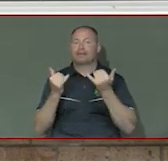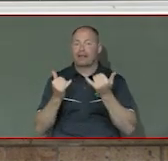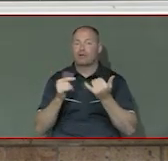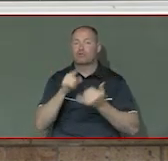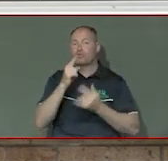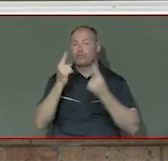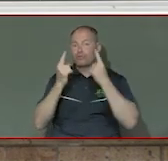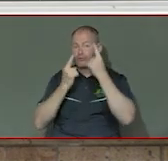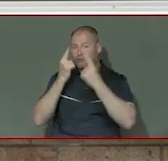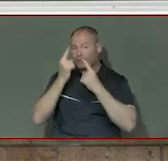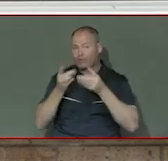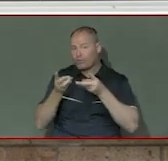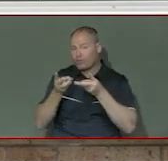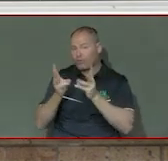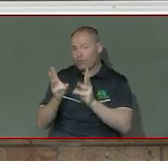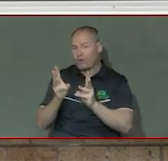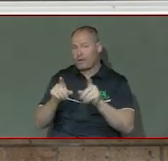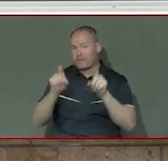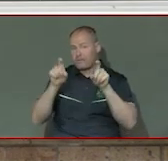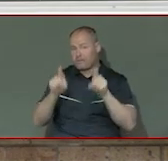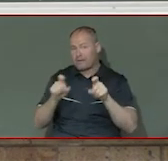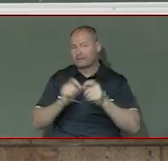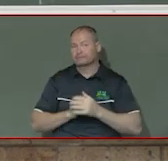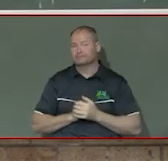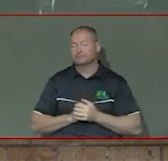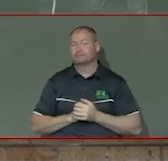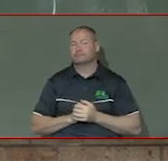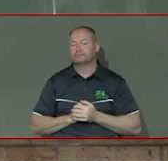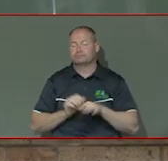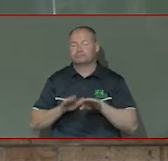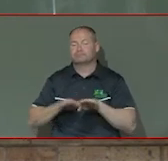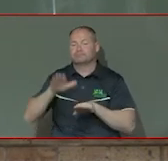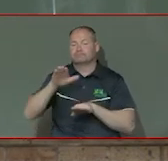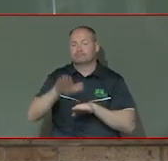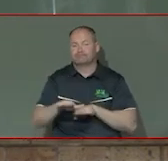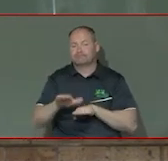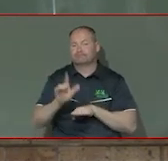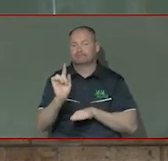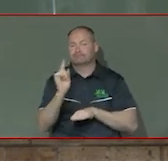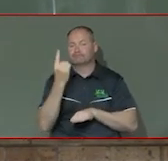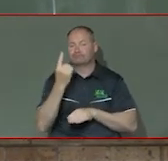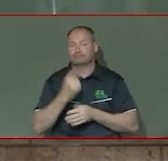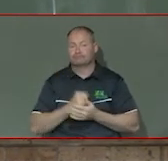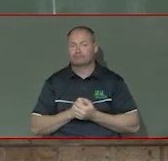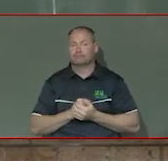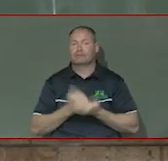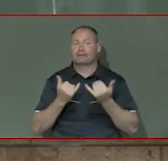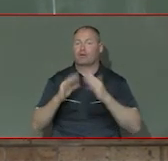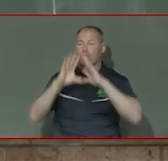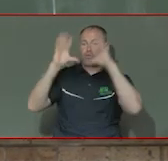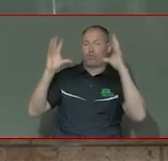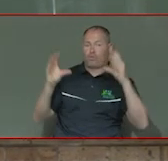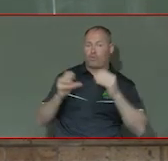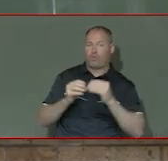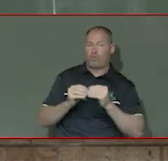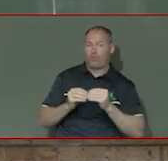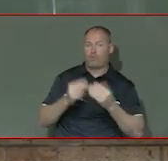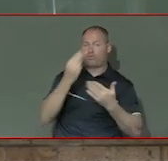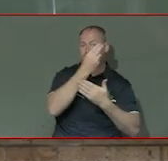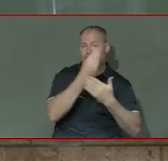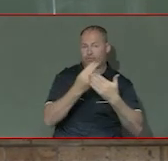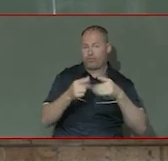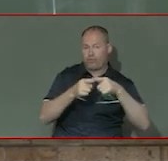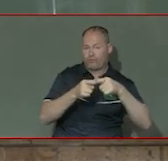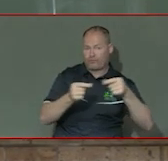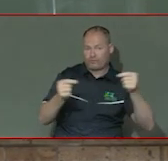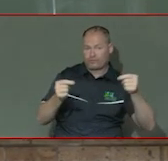reason. You say, the first step, people, that you get, once you've got this and you've got the diagram and